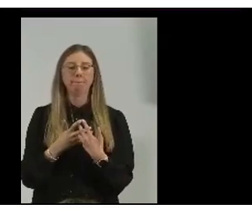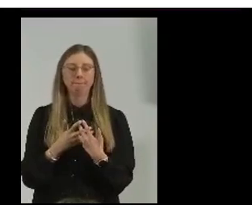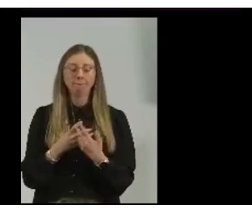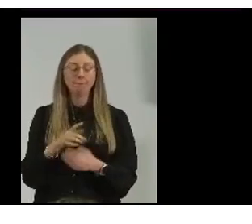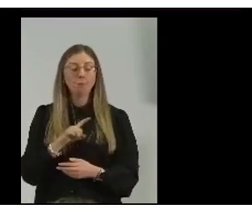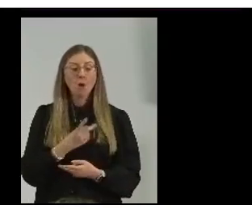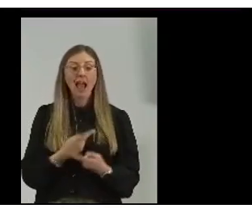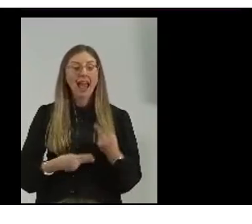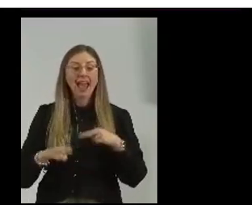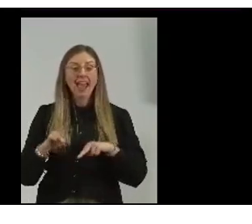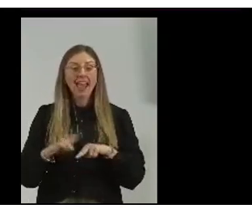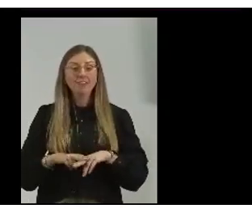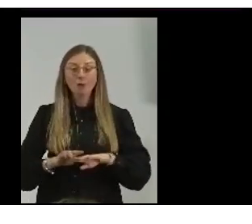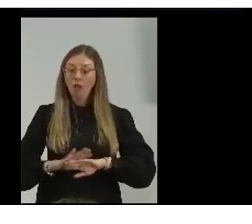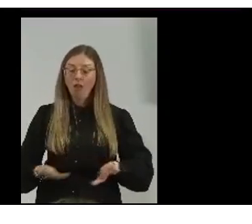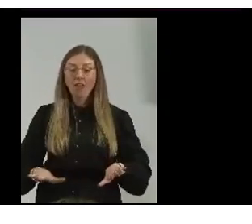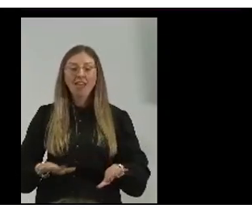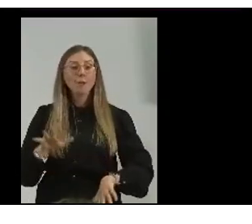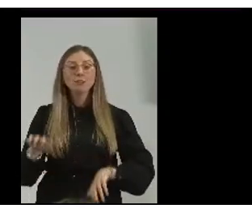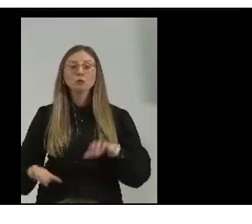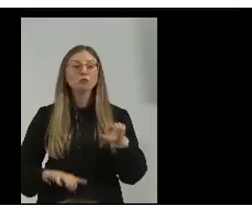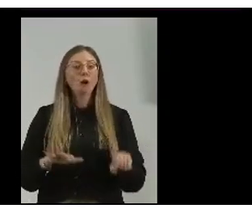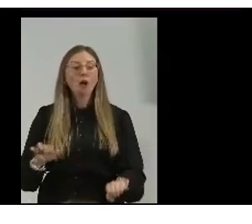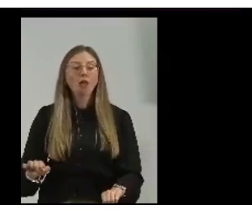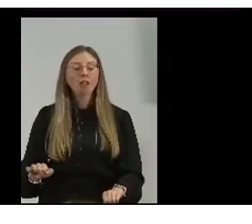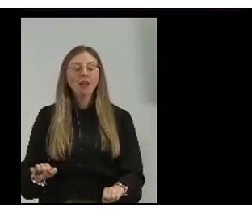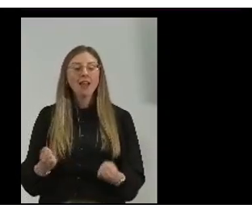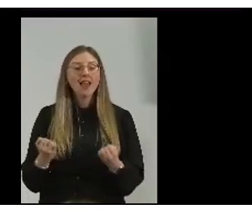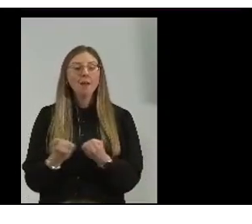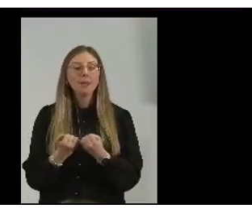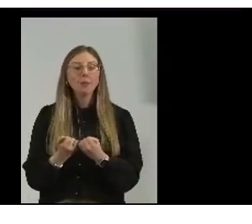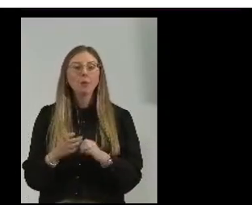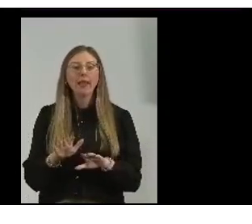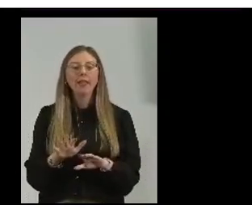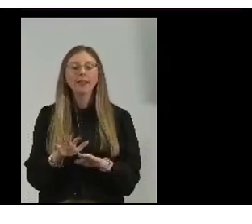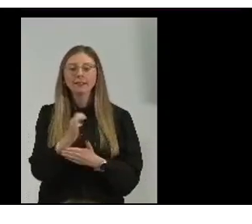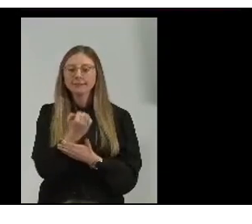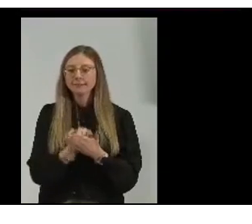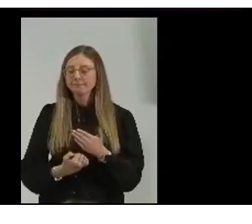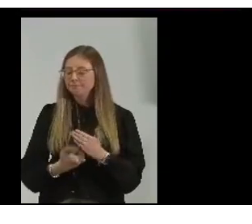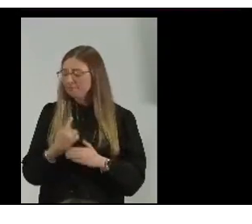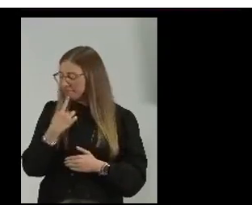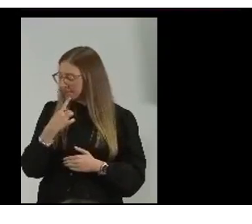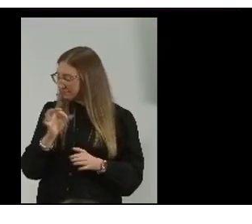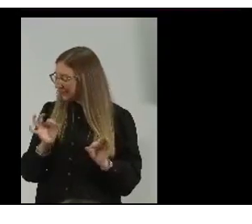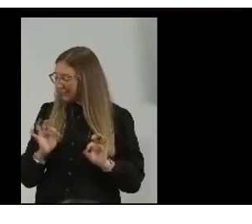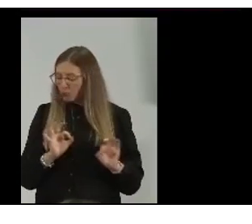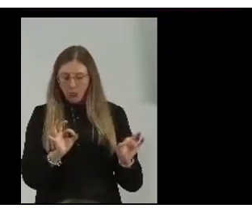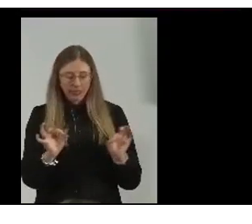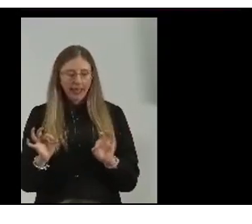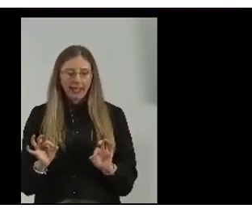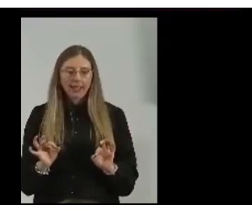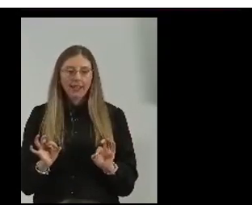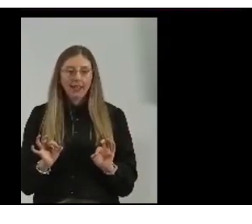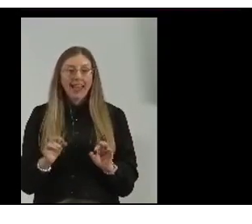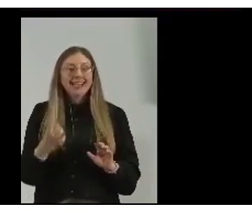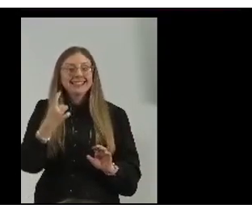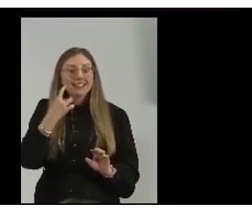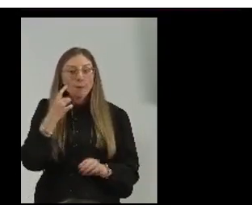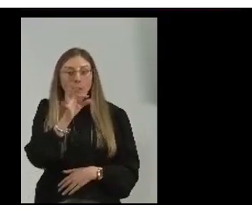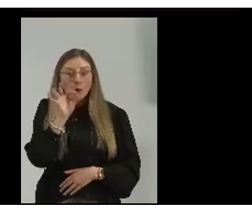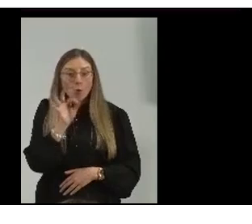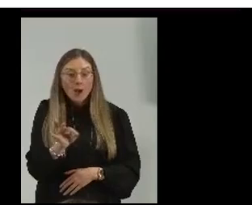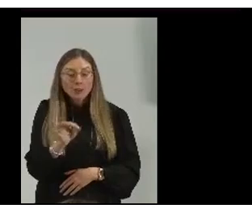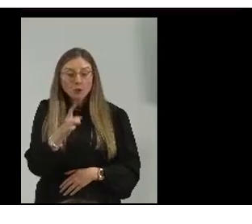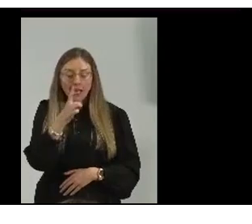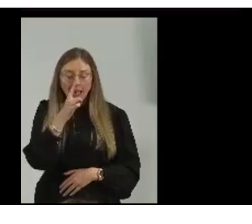otherwise it's going to be a struggle, and half the time people are not going to talk loudly about just simple questions on disabilities that can have a huge